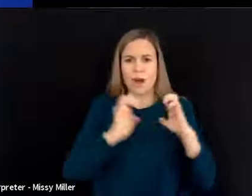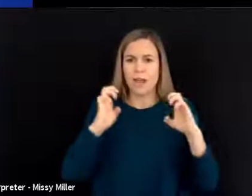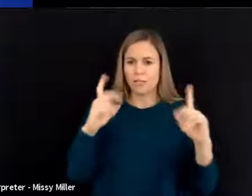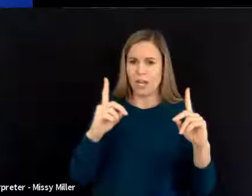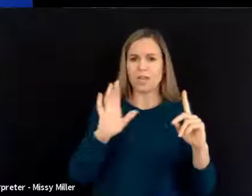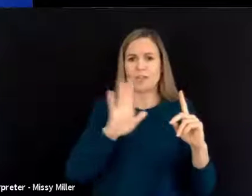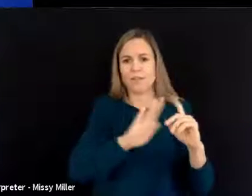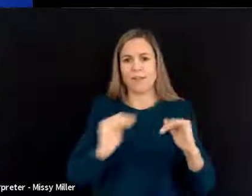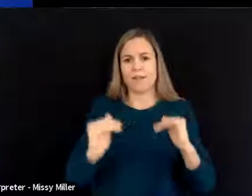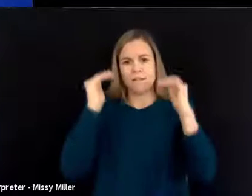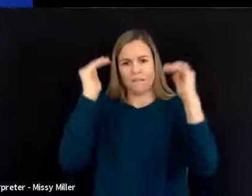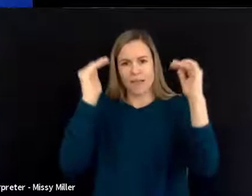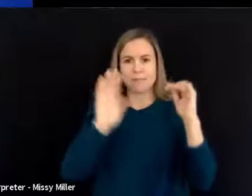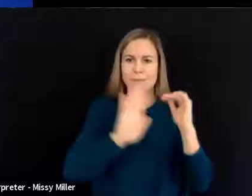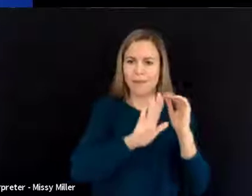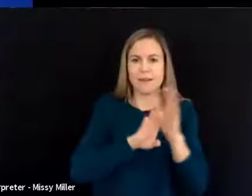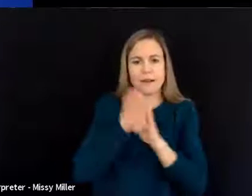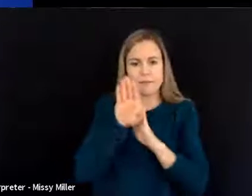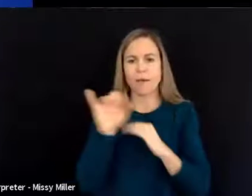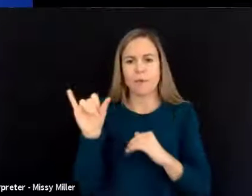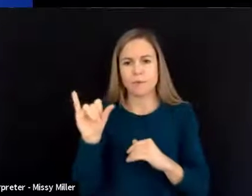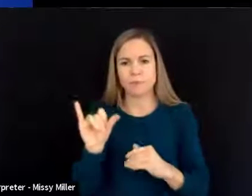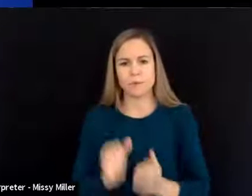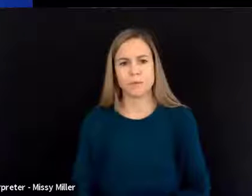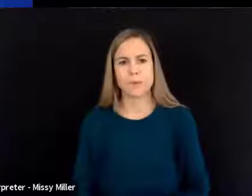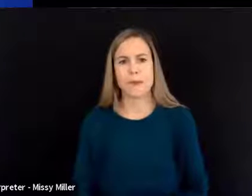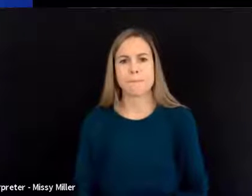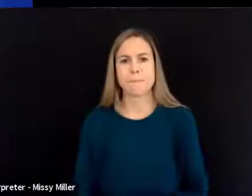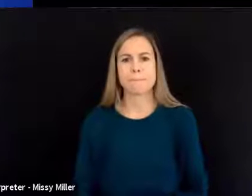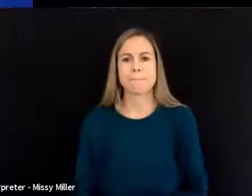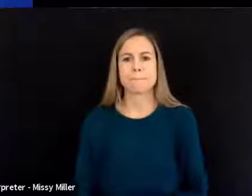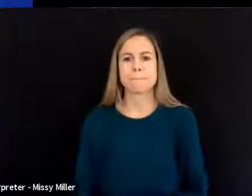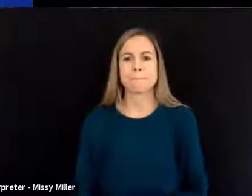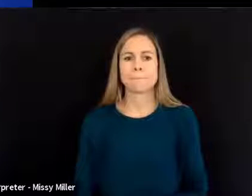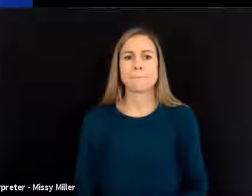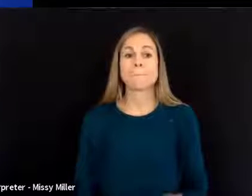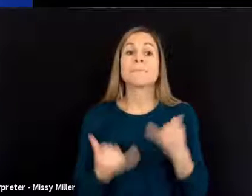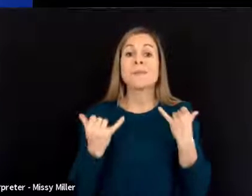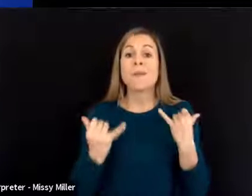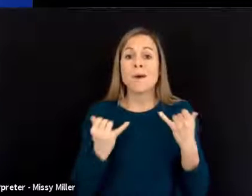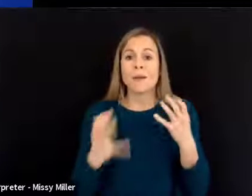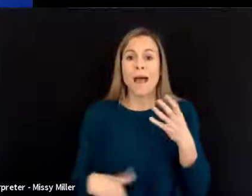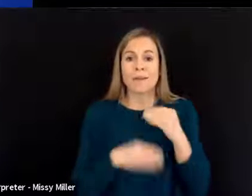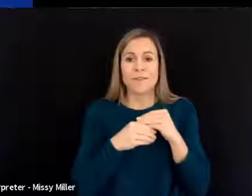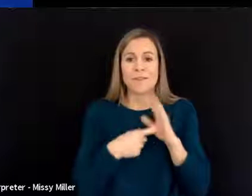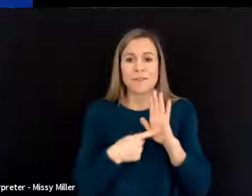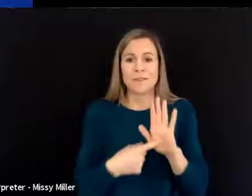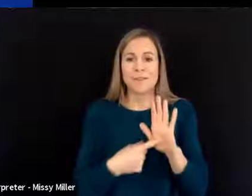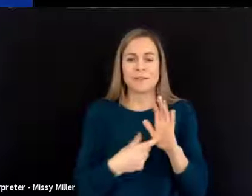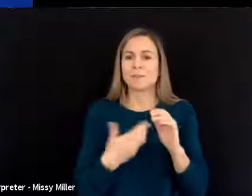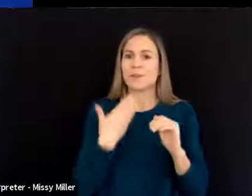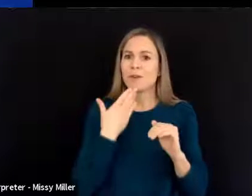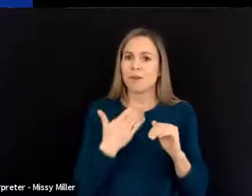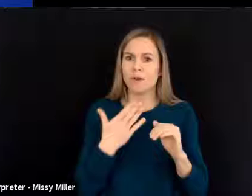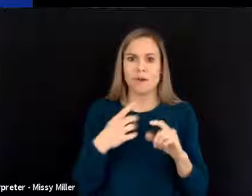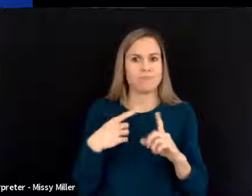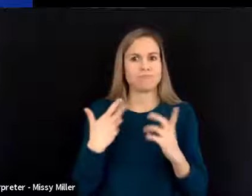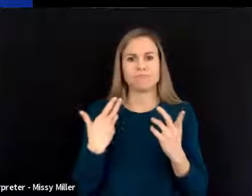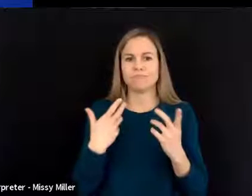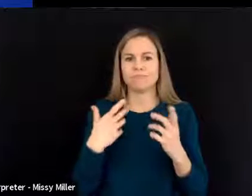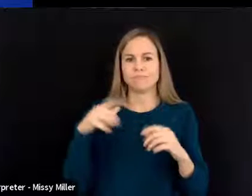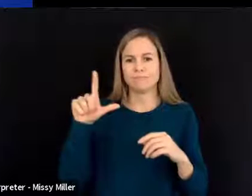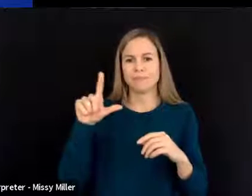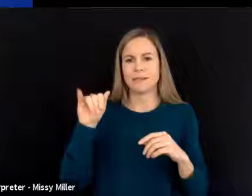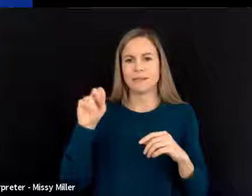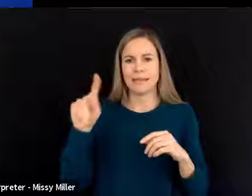their advancement, and their development. So we've included some really good links for you guys. The first link is